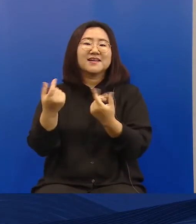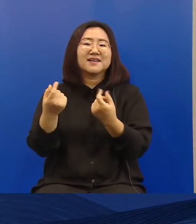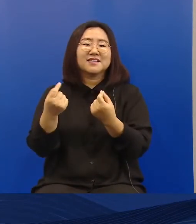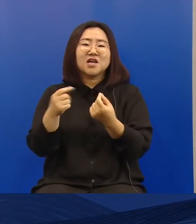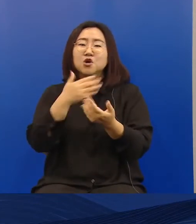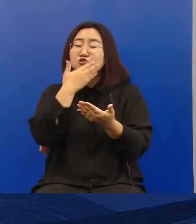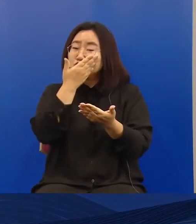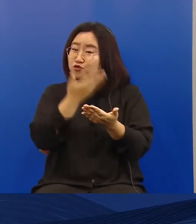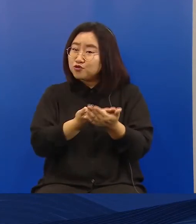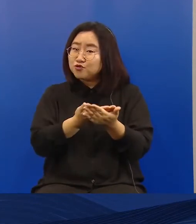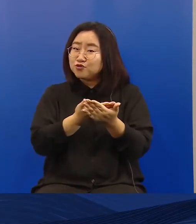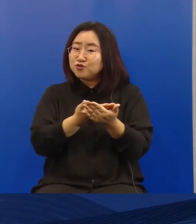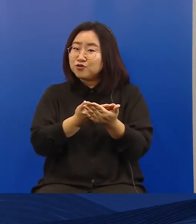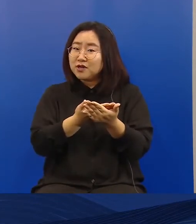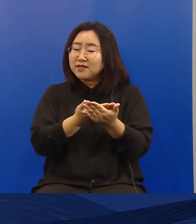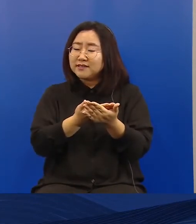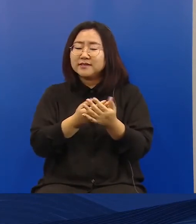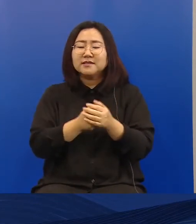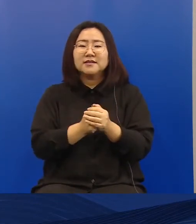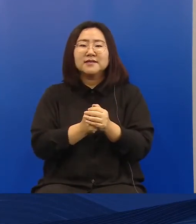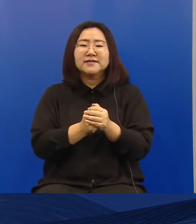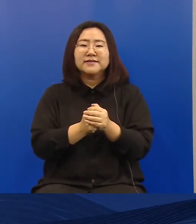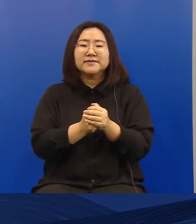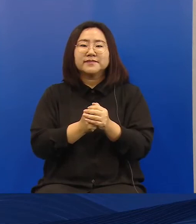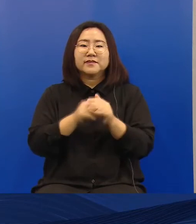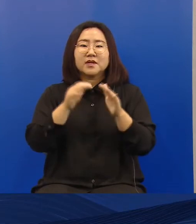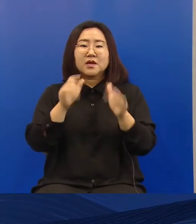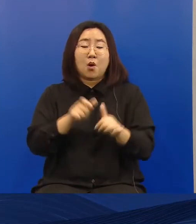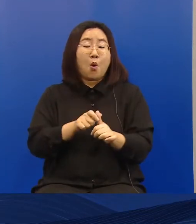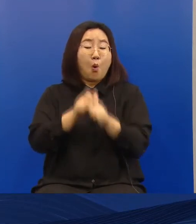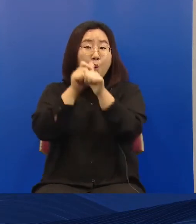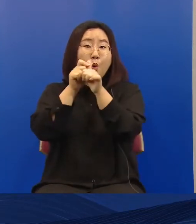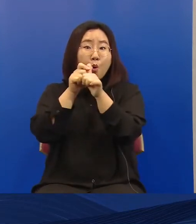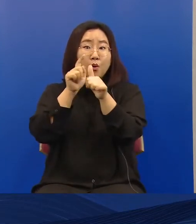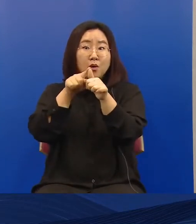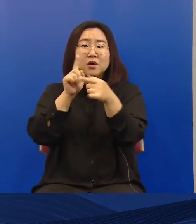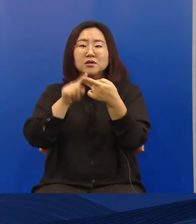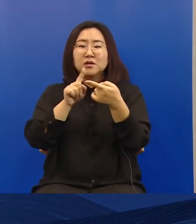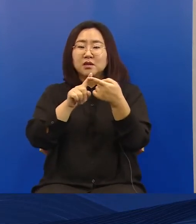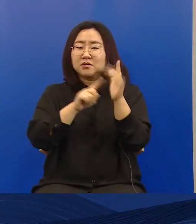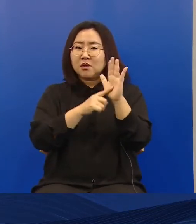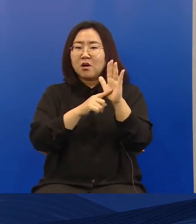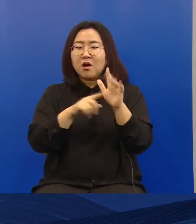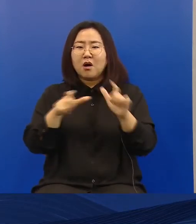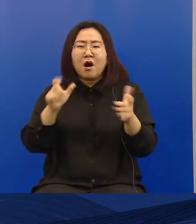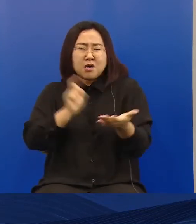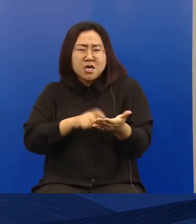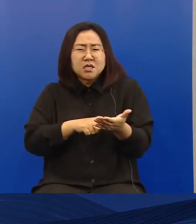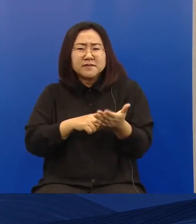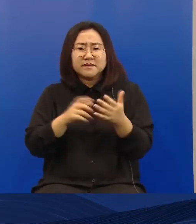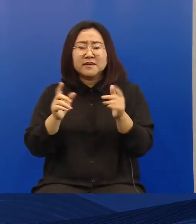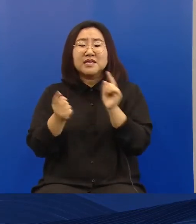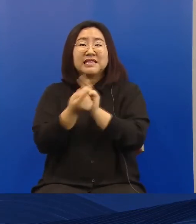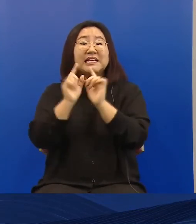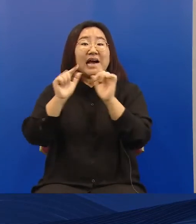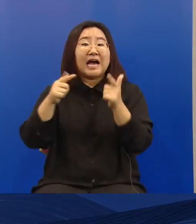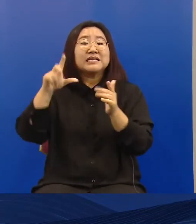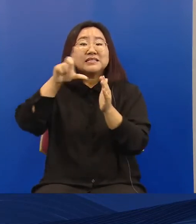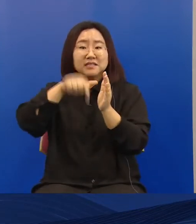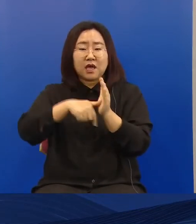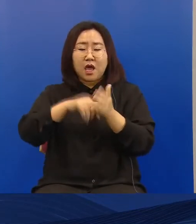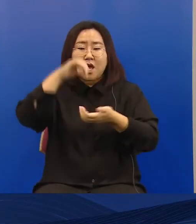of hiring interpreters so that it's not just a one-off or an emergency response, that it becomes part of